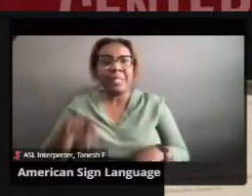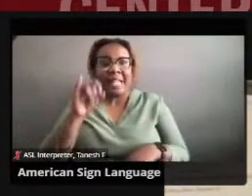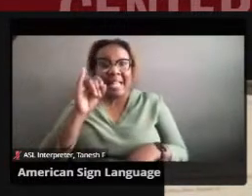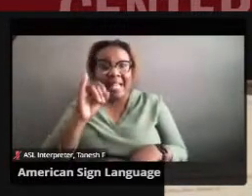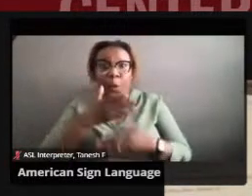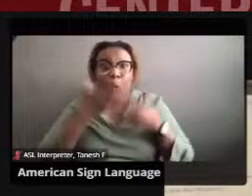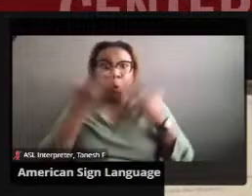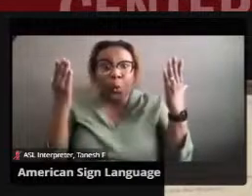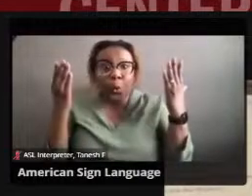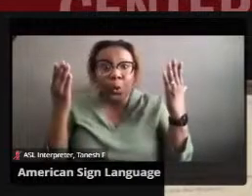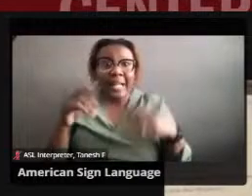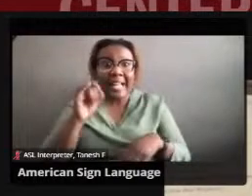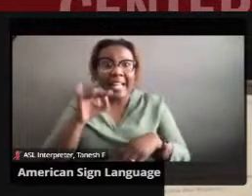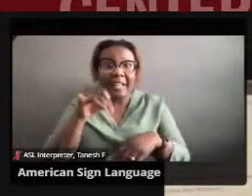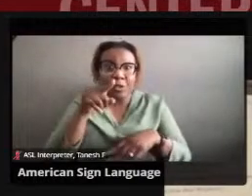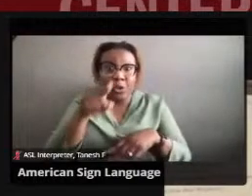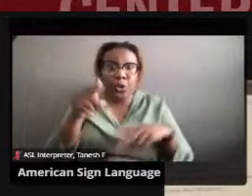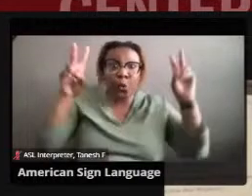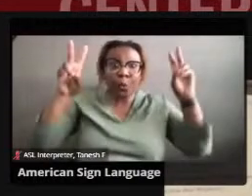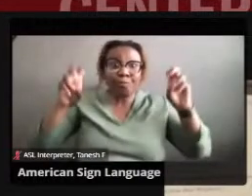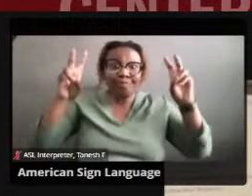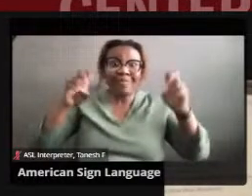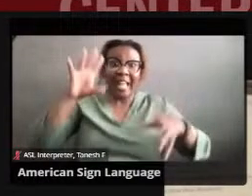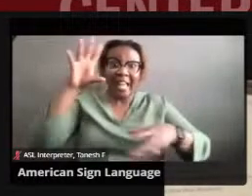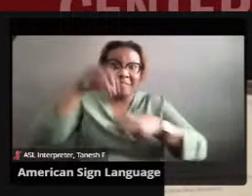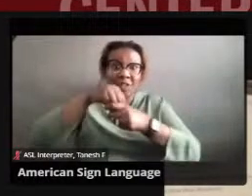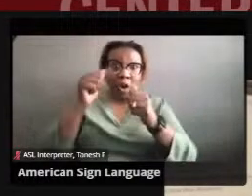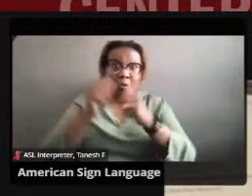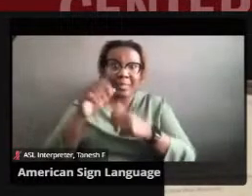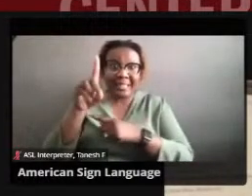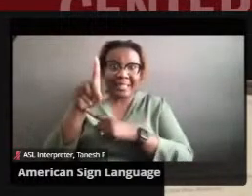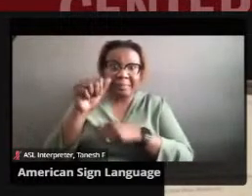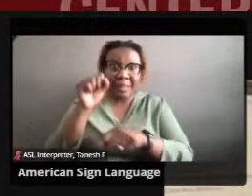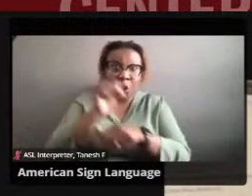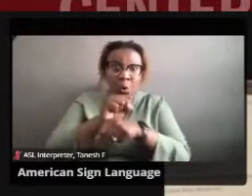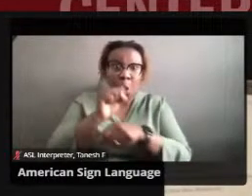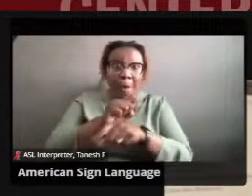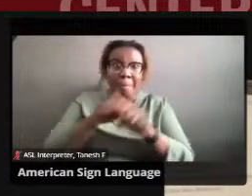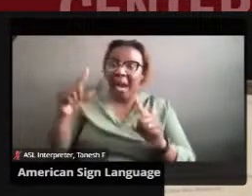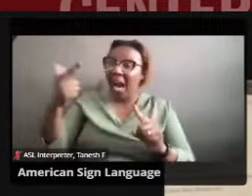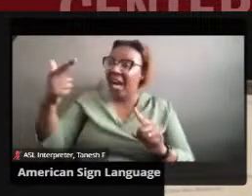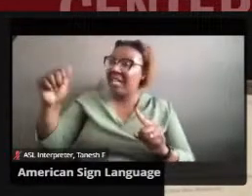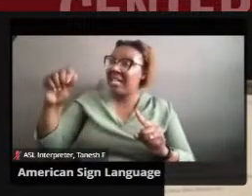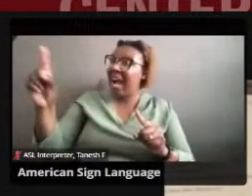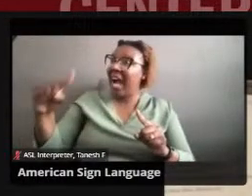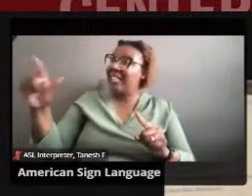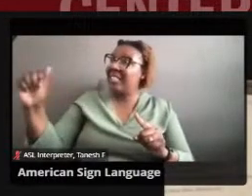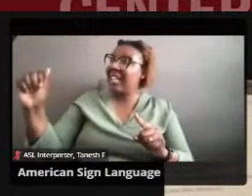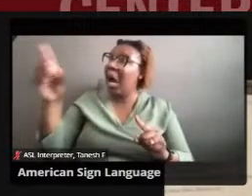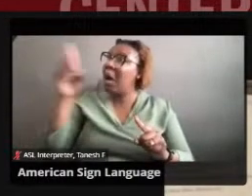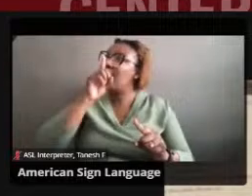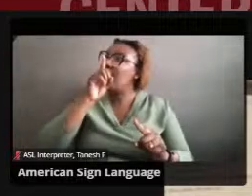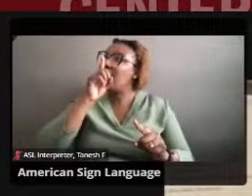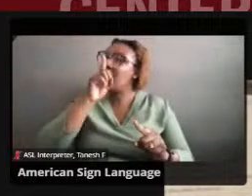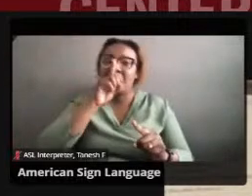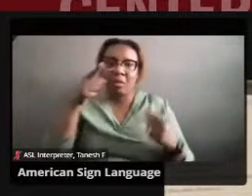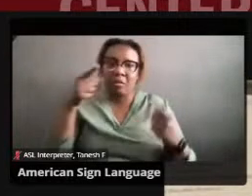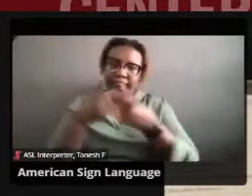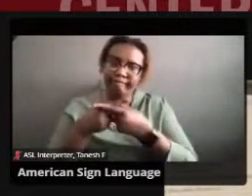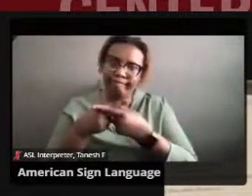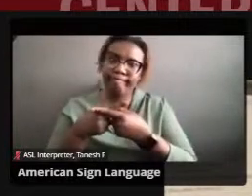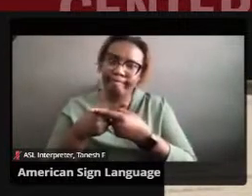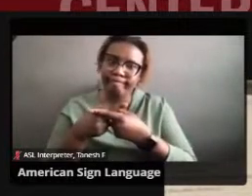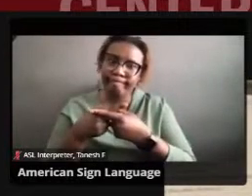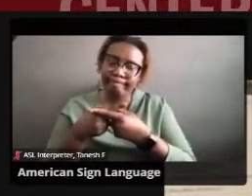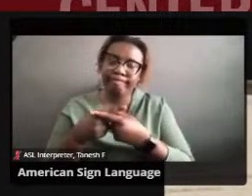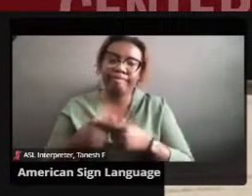who is silent on Gaza is doing no such thing. And so back to hope. How can we hold